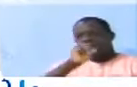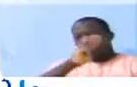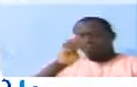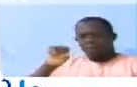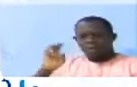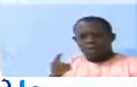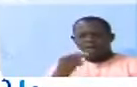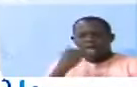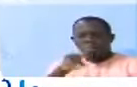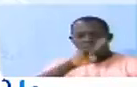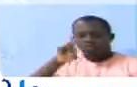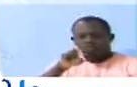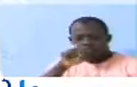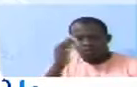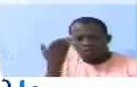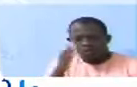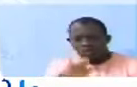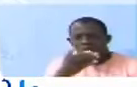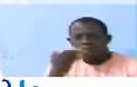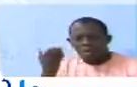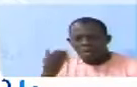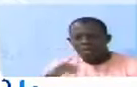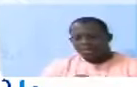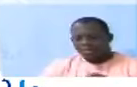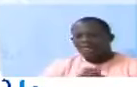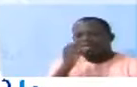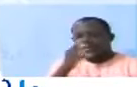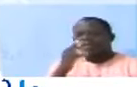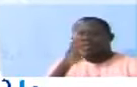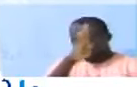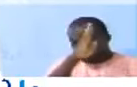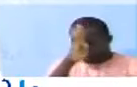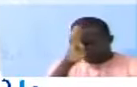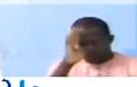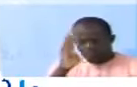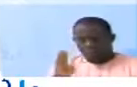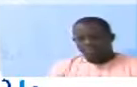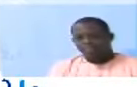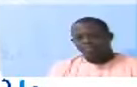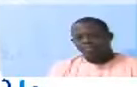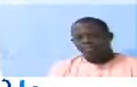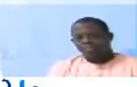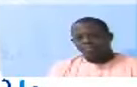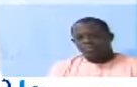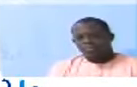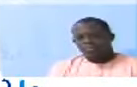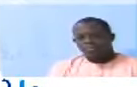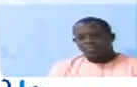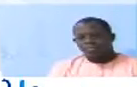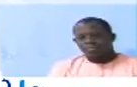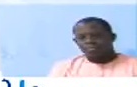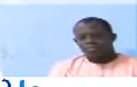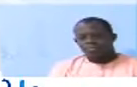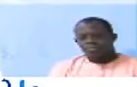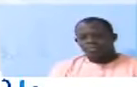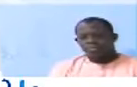Buna Kebe. He also told them that he is from Brikama. We found